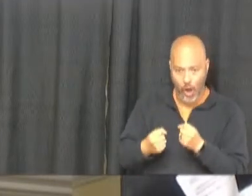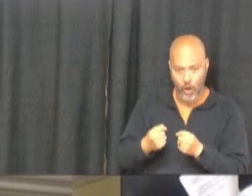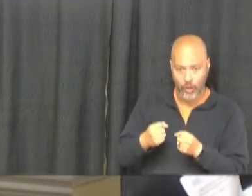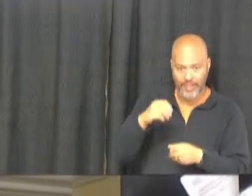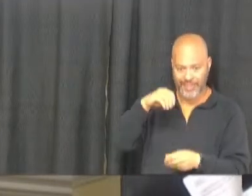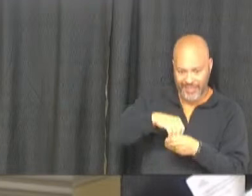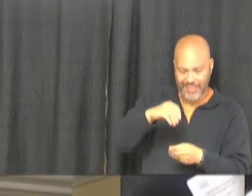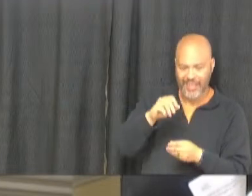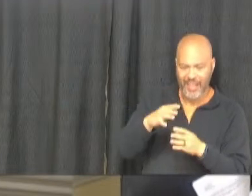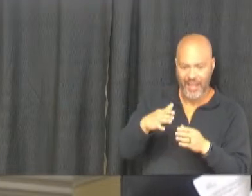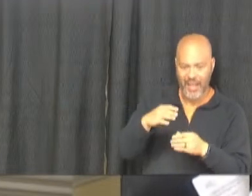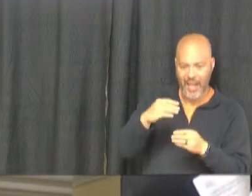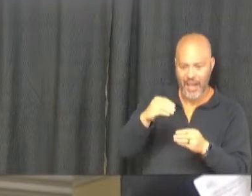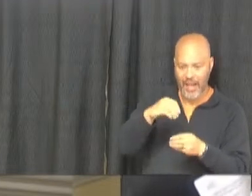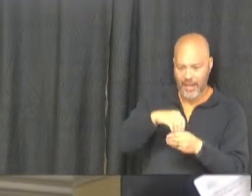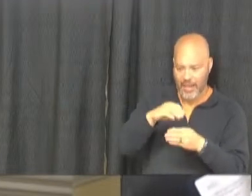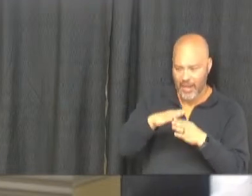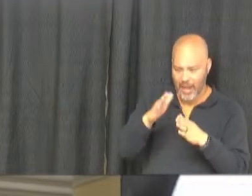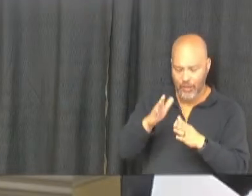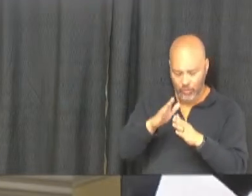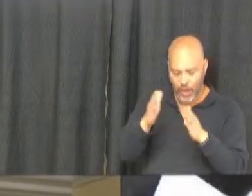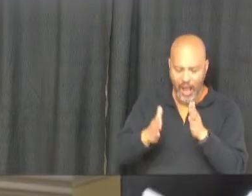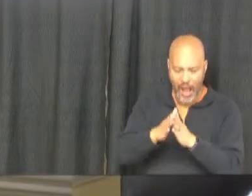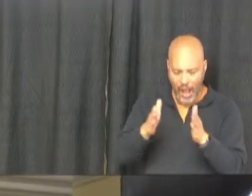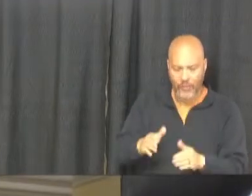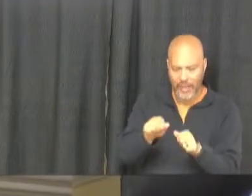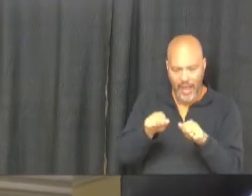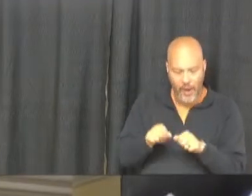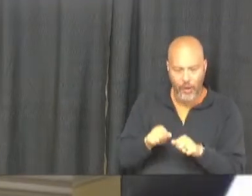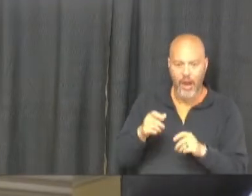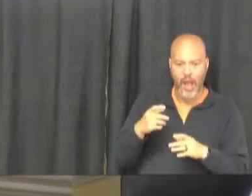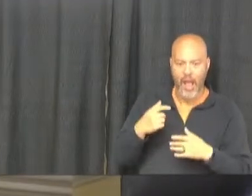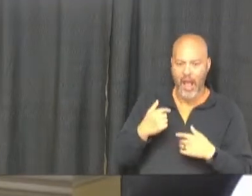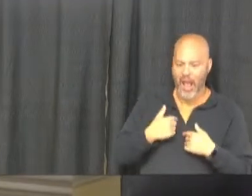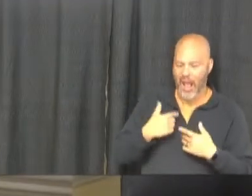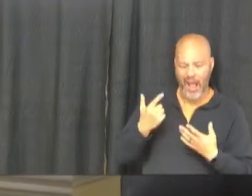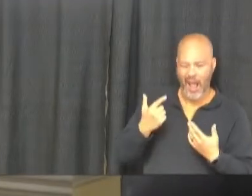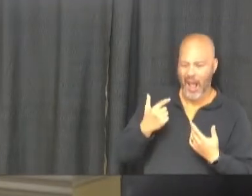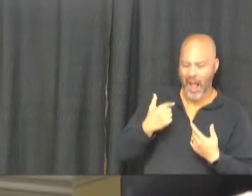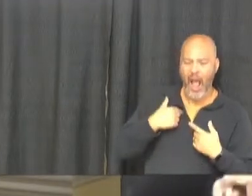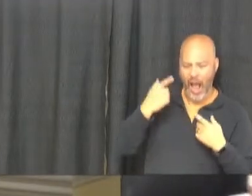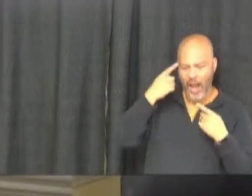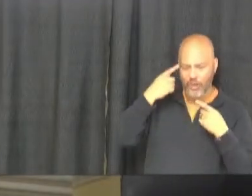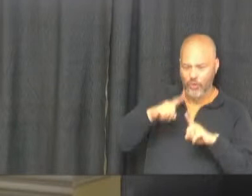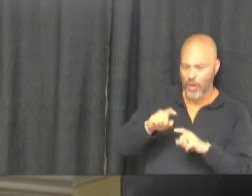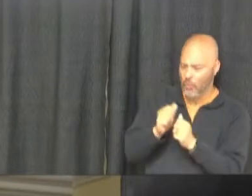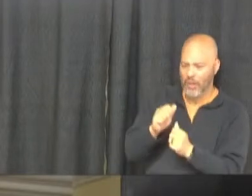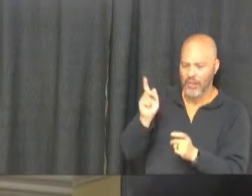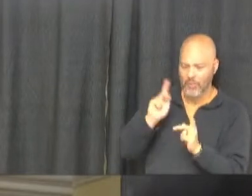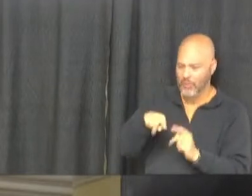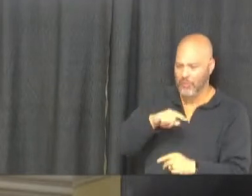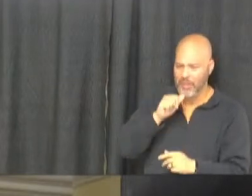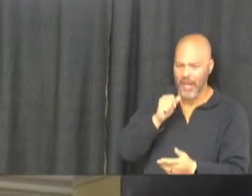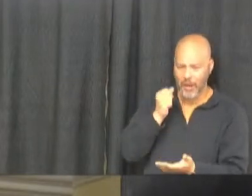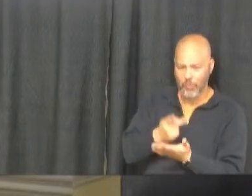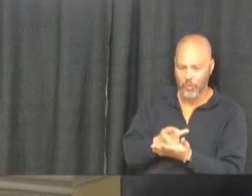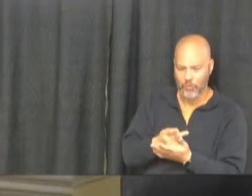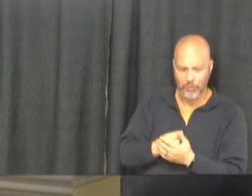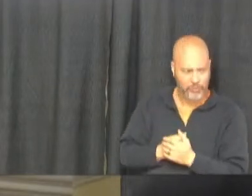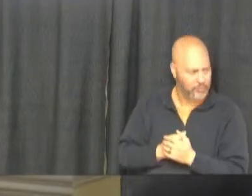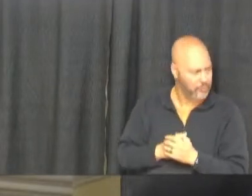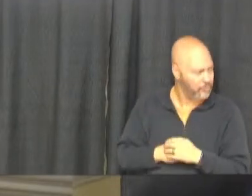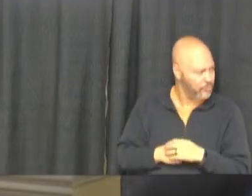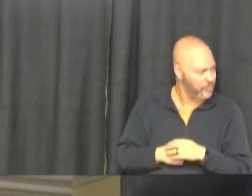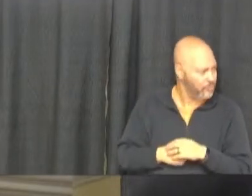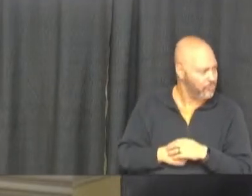inside a neighborhood. And I agree with the first vote of a disapproval for that reason. You need to get a copy of